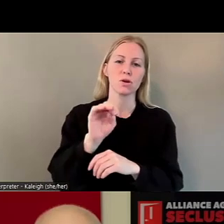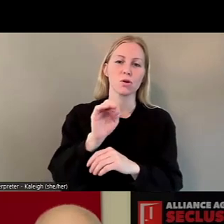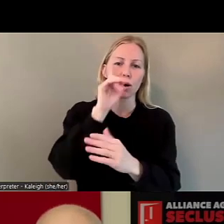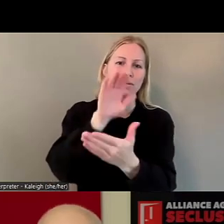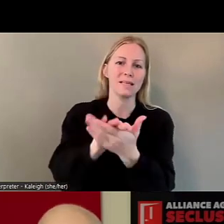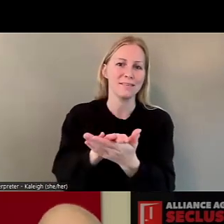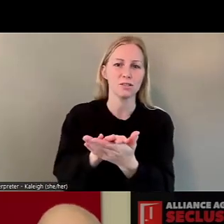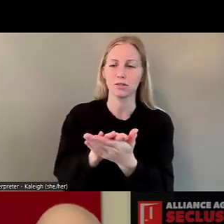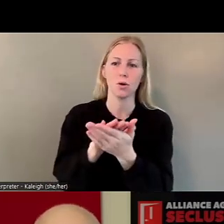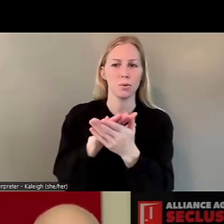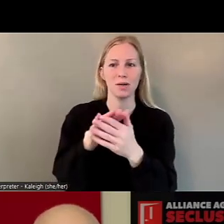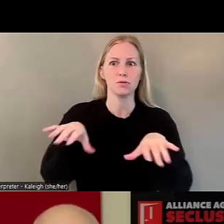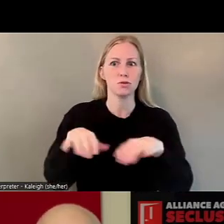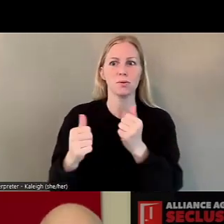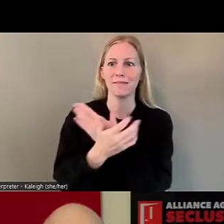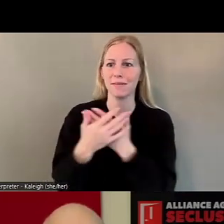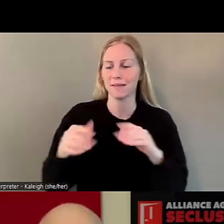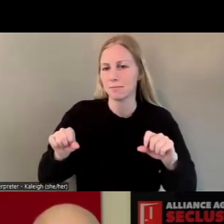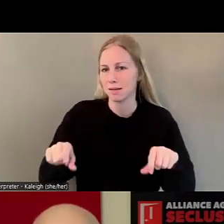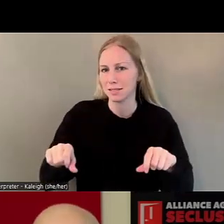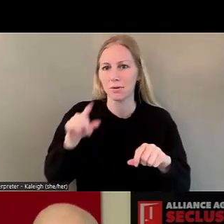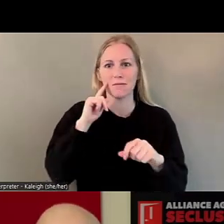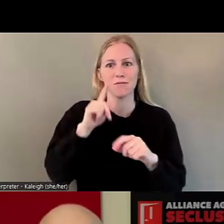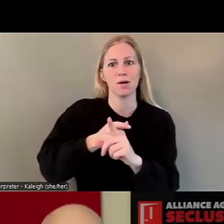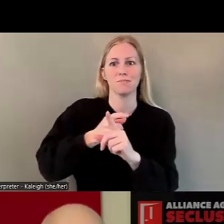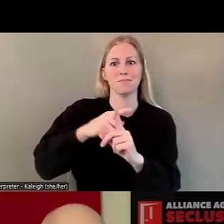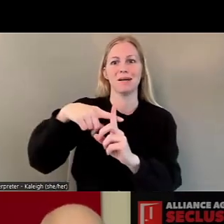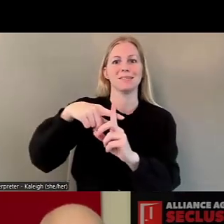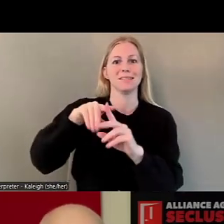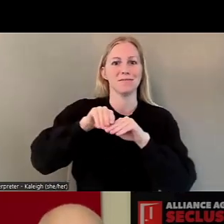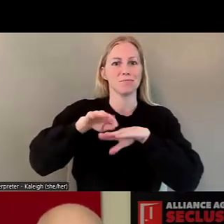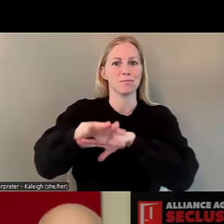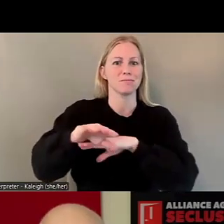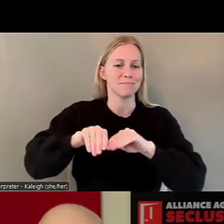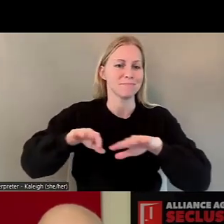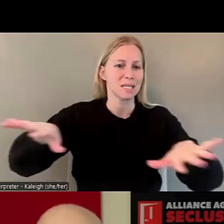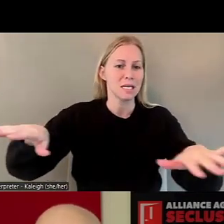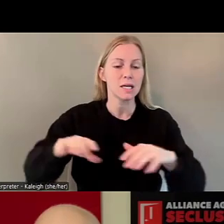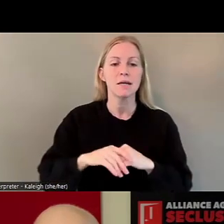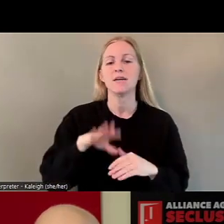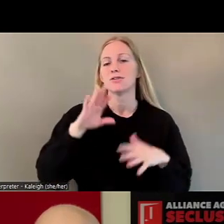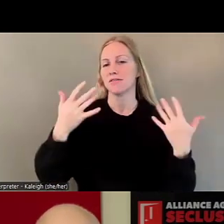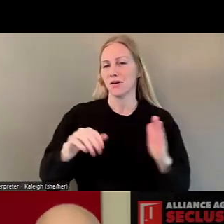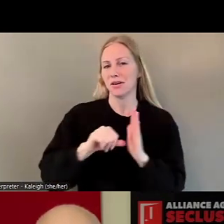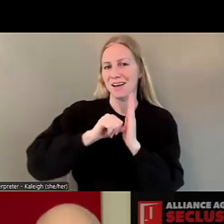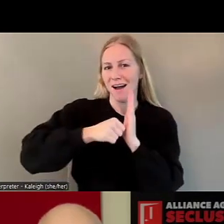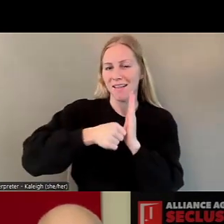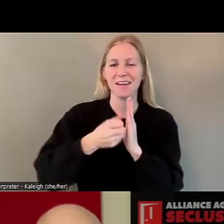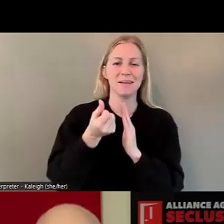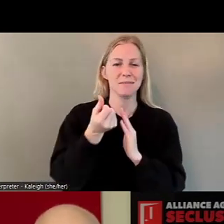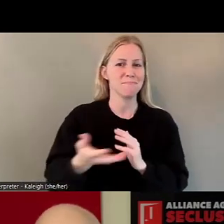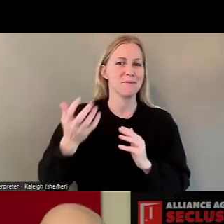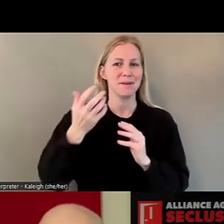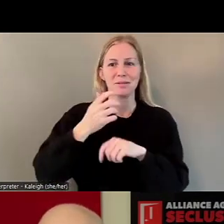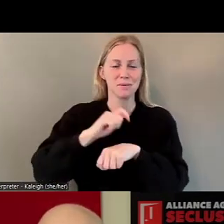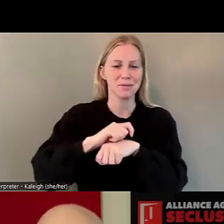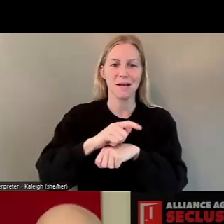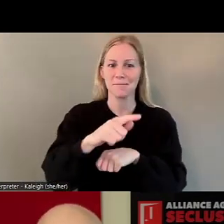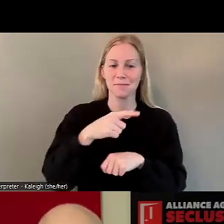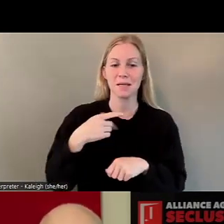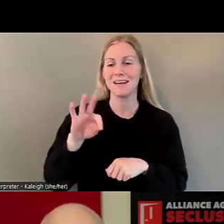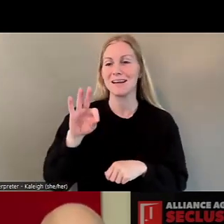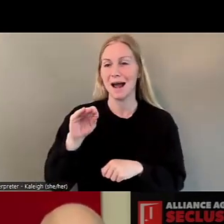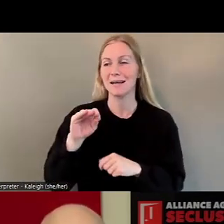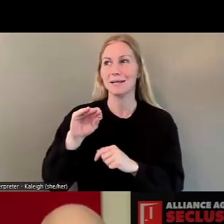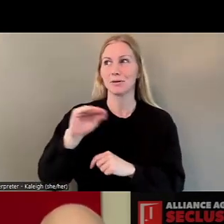difference. And of course, I've highlighted this already a number of times. One of my favorite quotes, it's probably in 90% of my